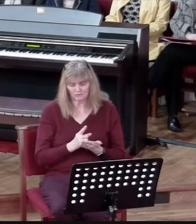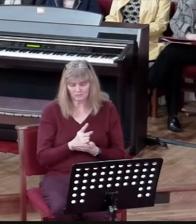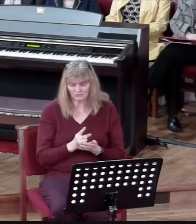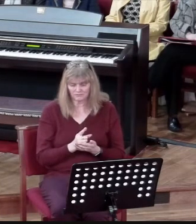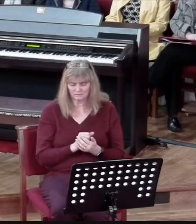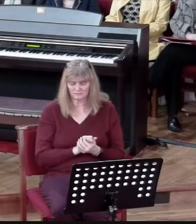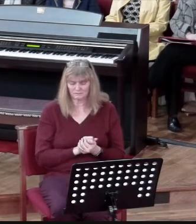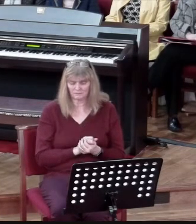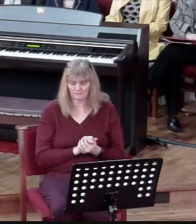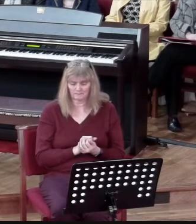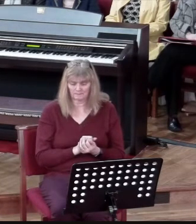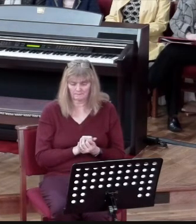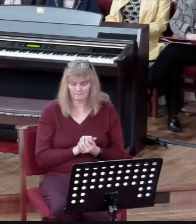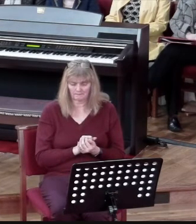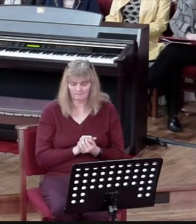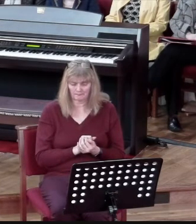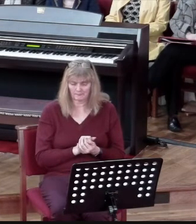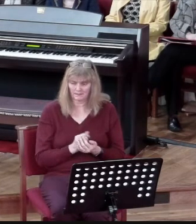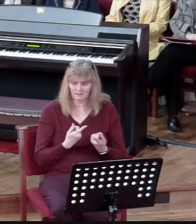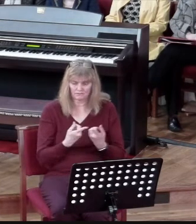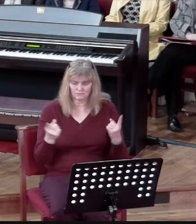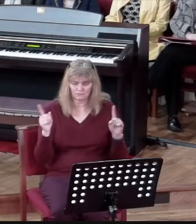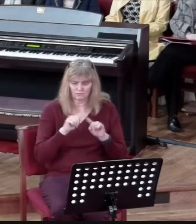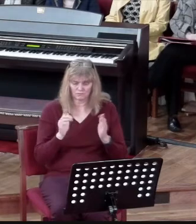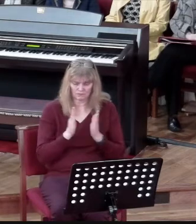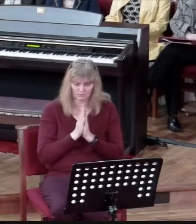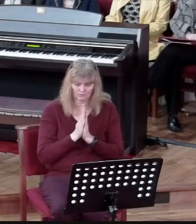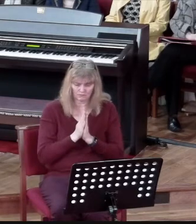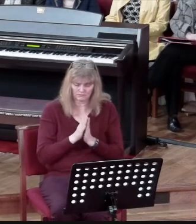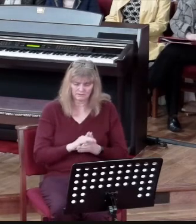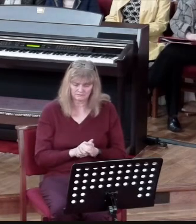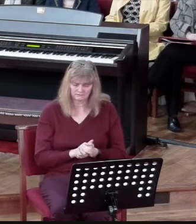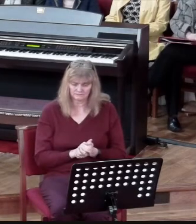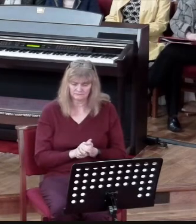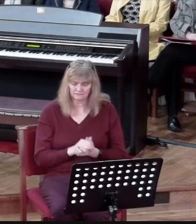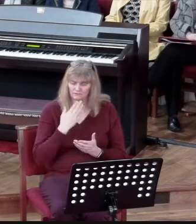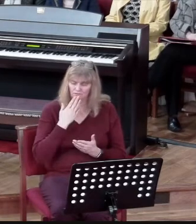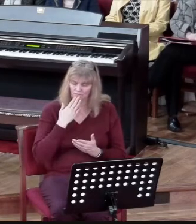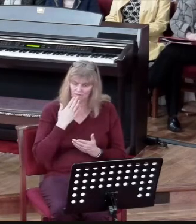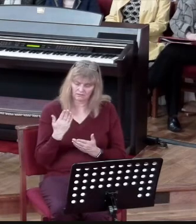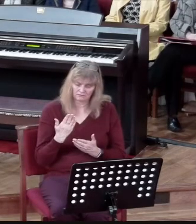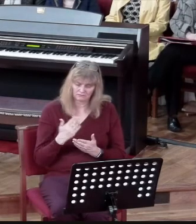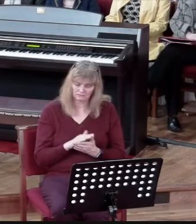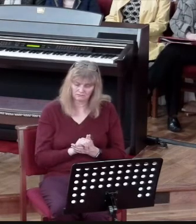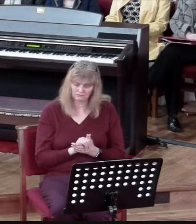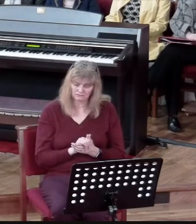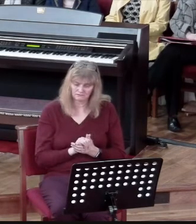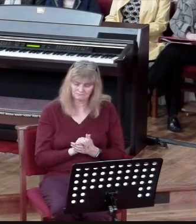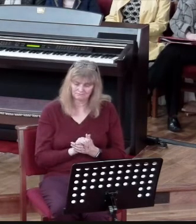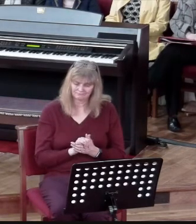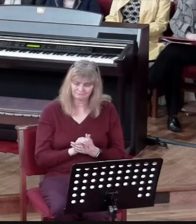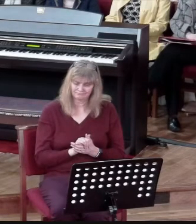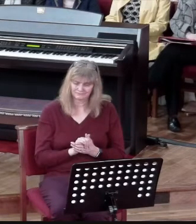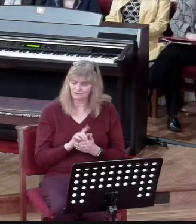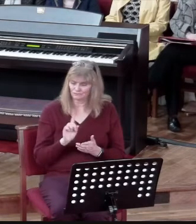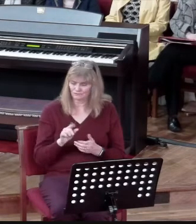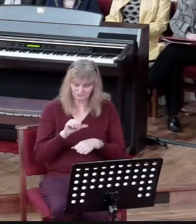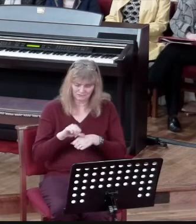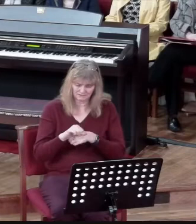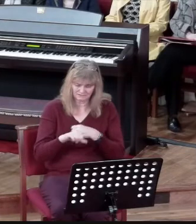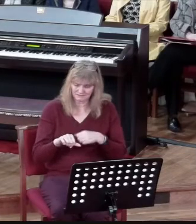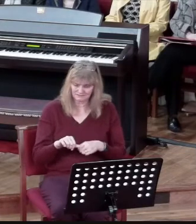us and renew us, we pray. And we thank you that it's not just at Easter time, but throughout